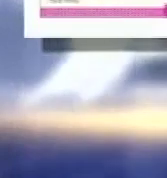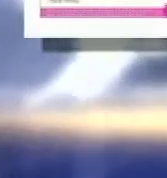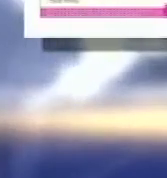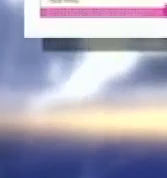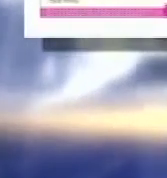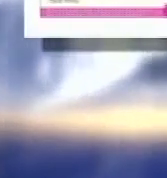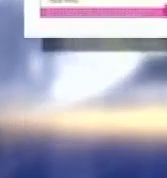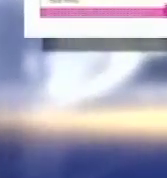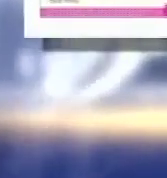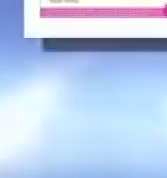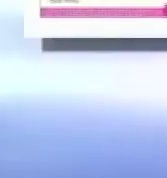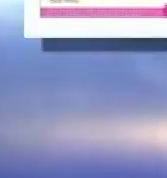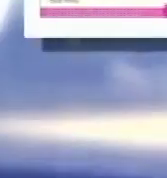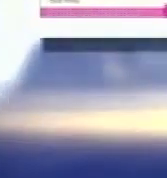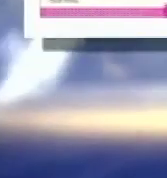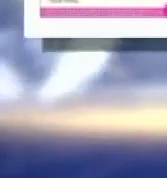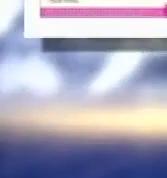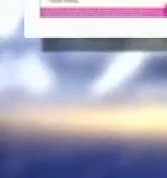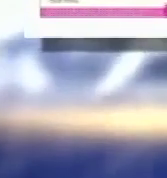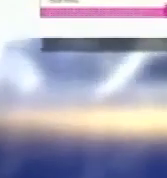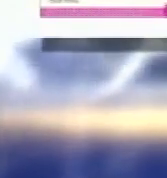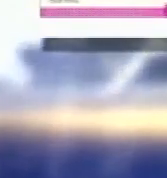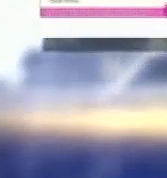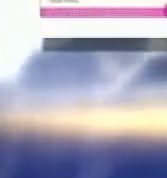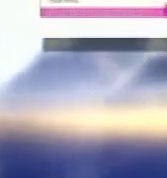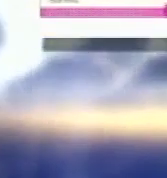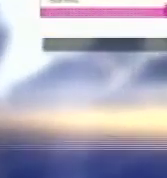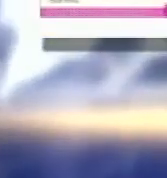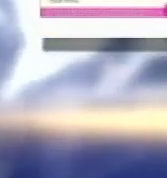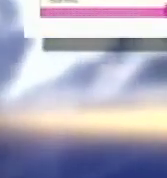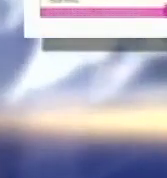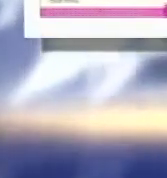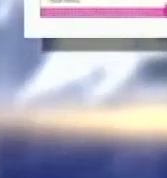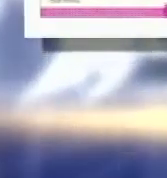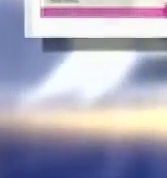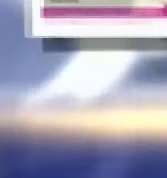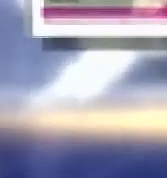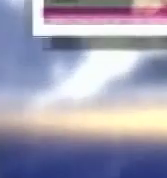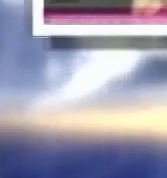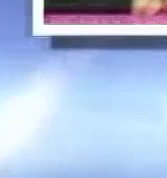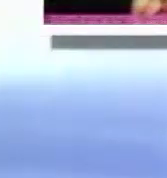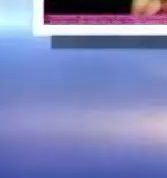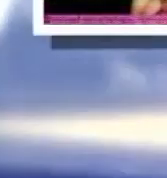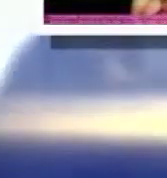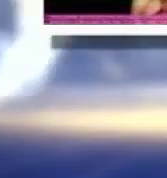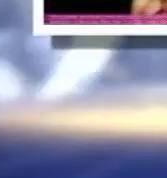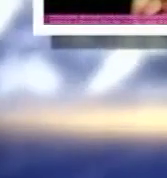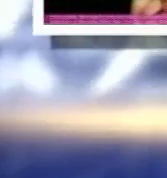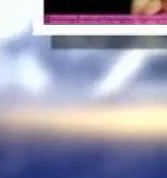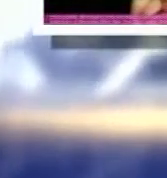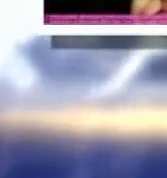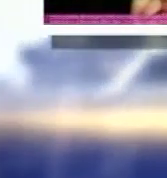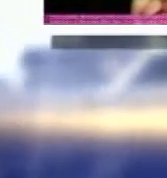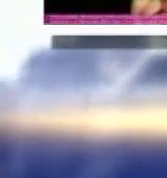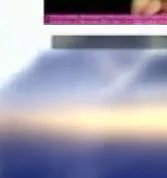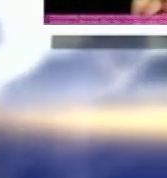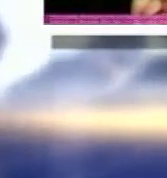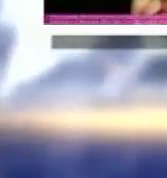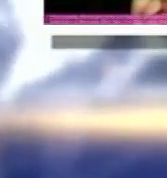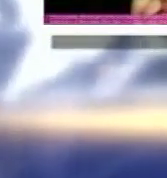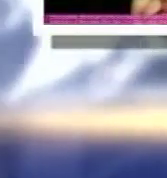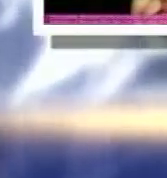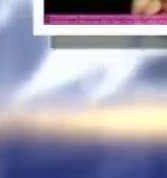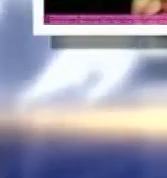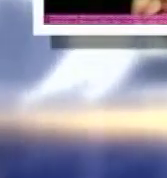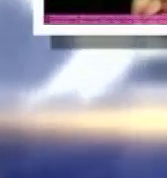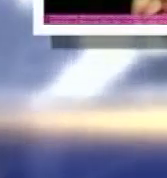be a part of a regional Caribbean reporting tour on women's empowerment at the end of the month to travel to Washington, D.C. and Atlanta, Georgia.